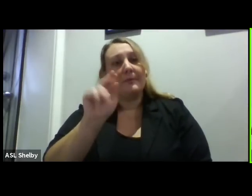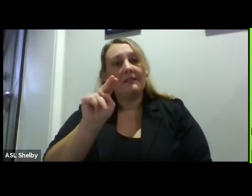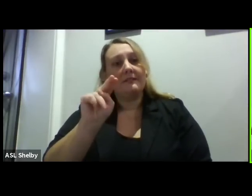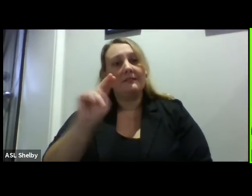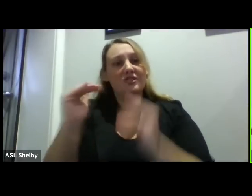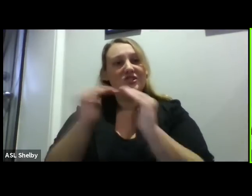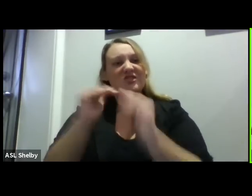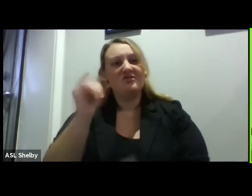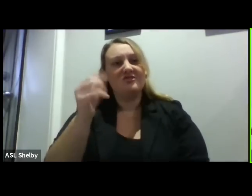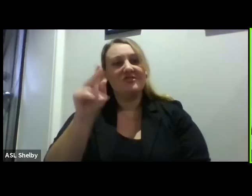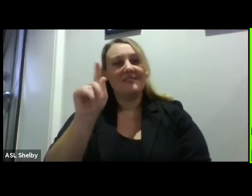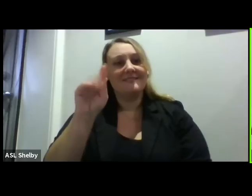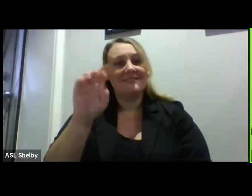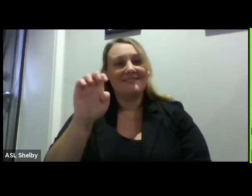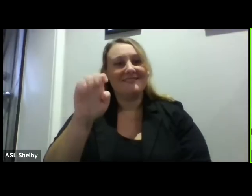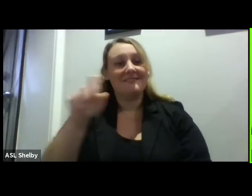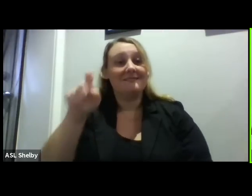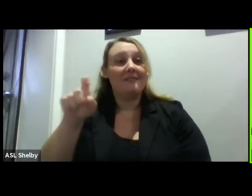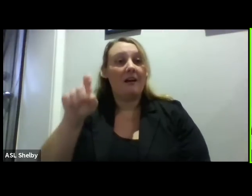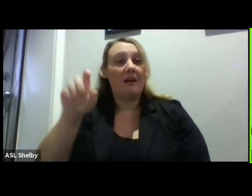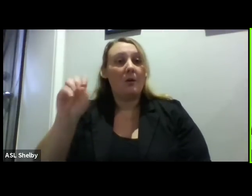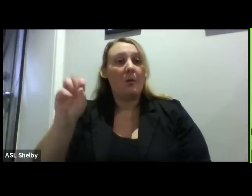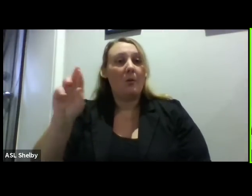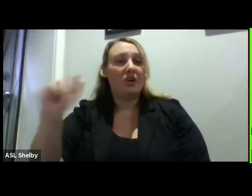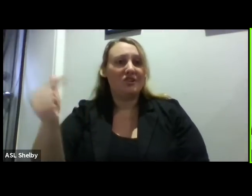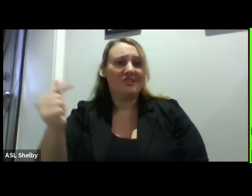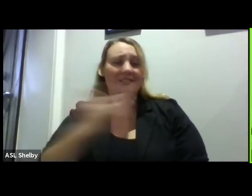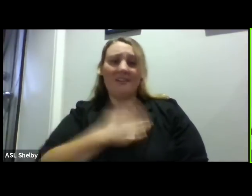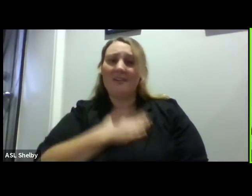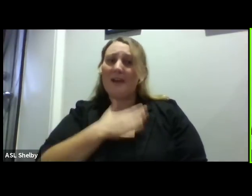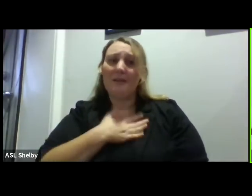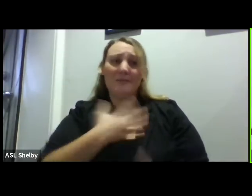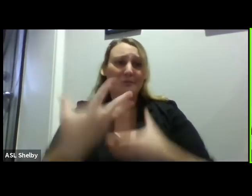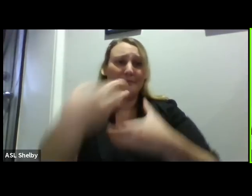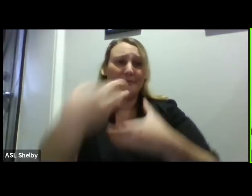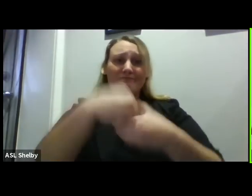@urbanjustice.org, and I would be happy to get you involved.